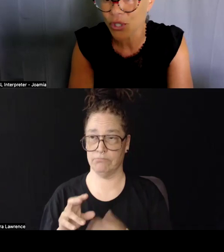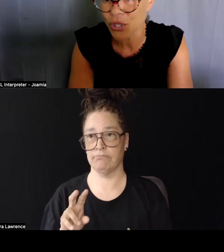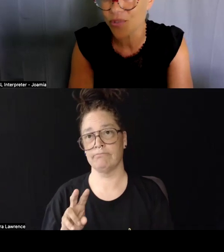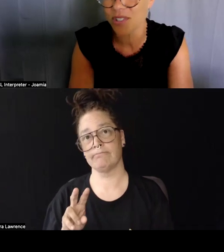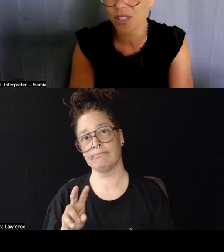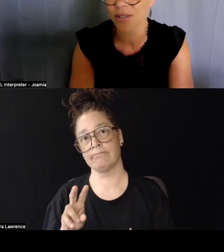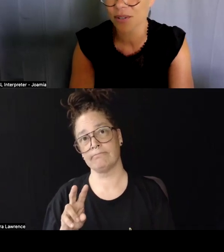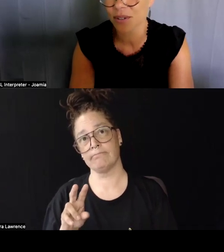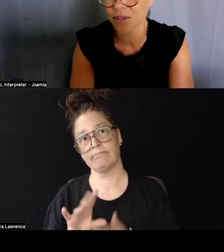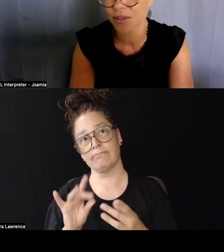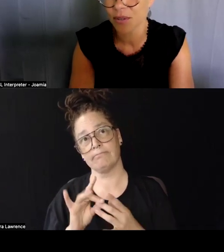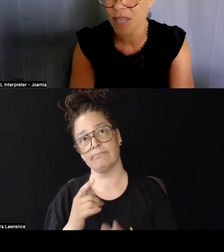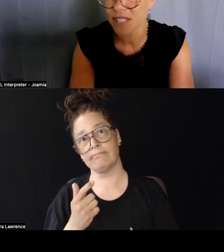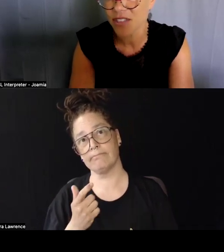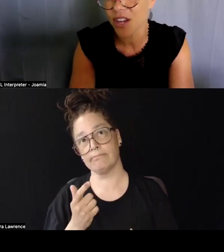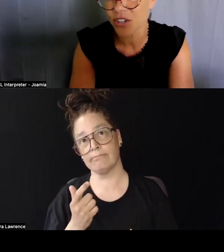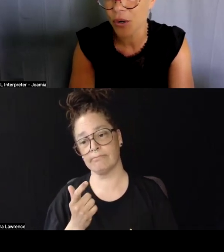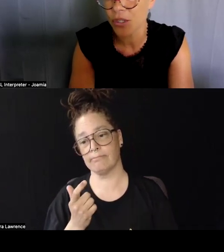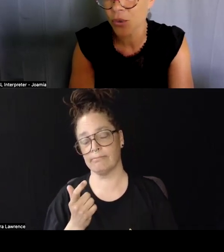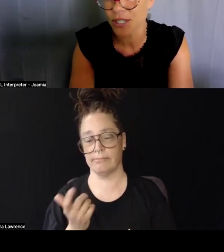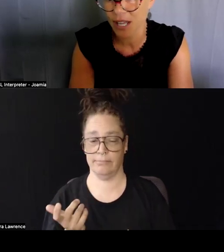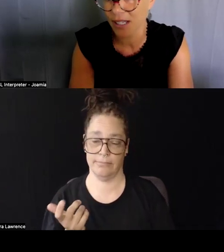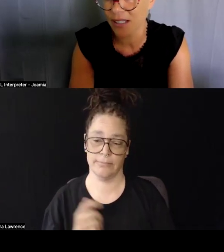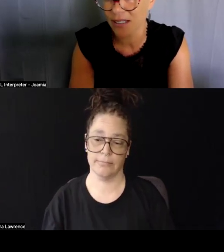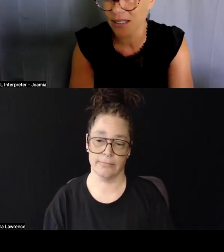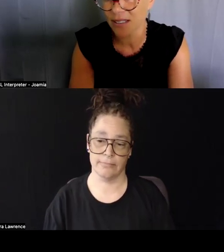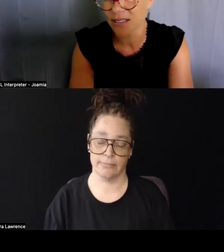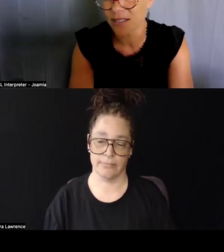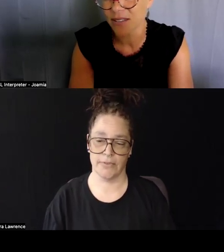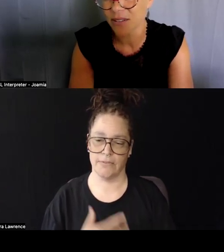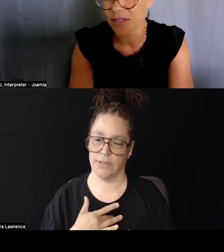Your students may sit there during storytelling